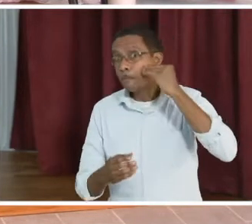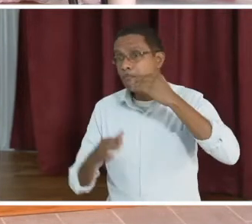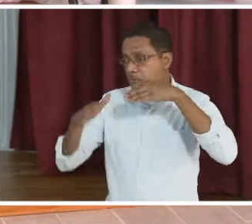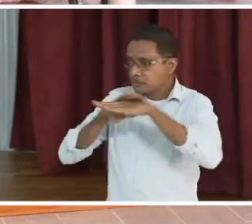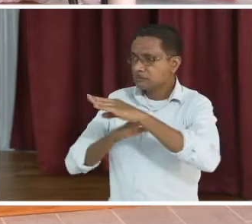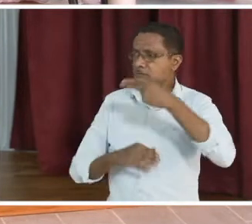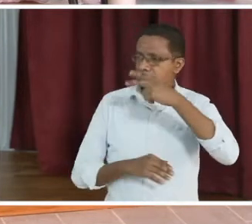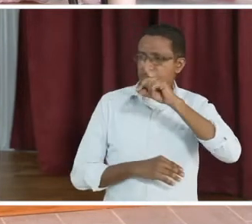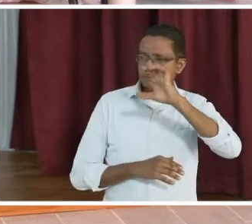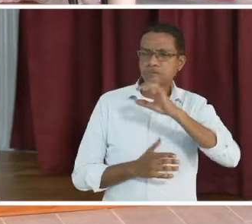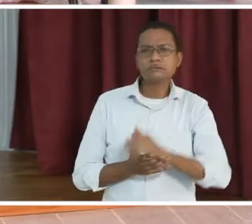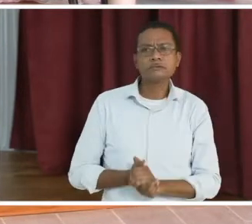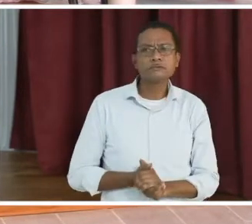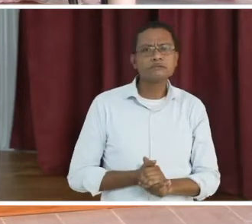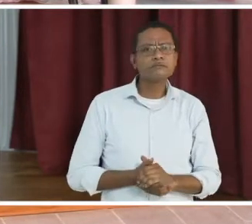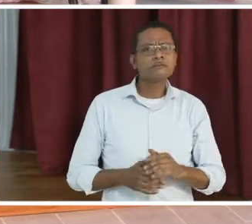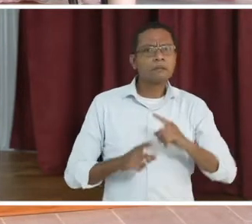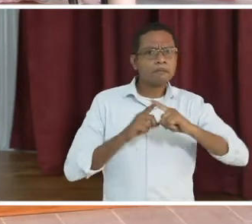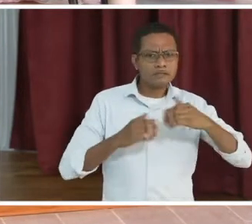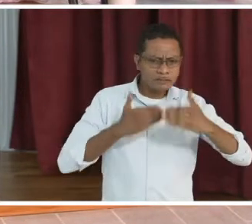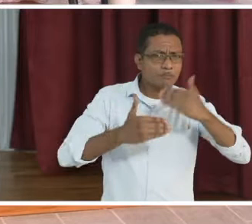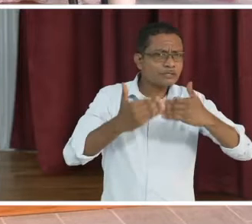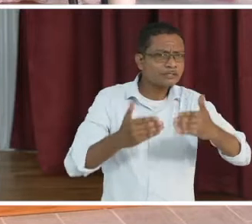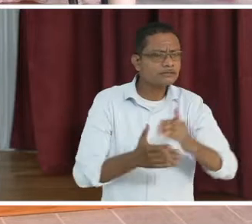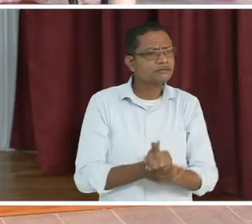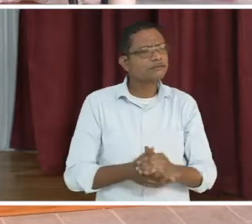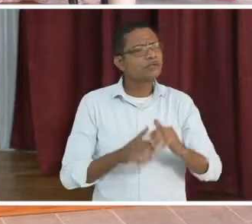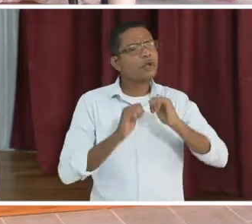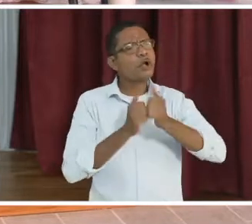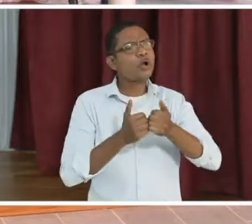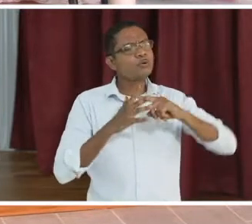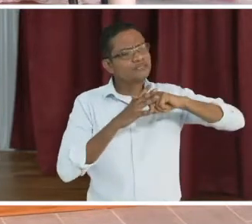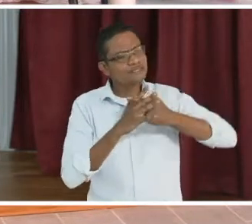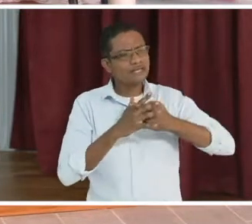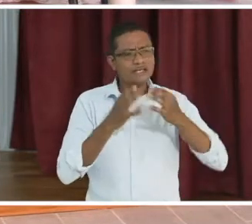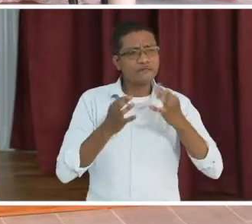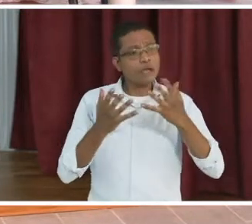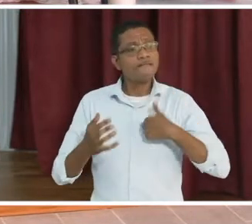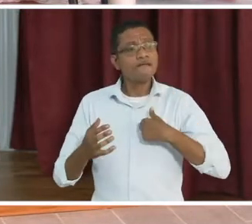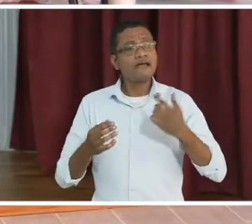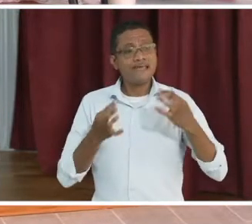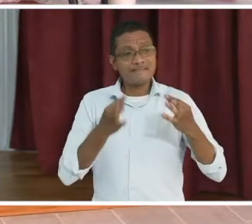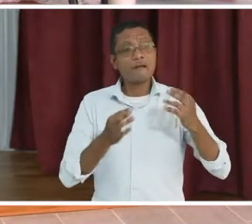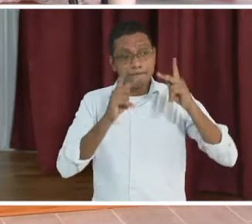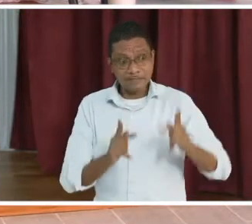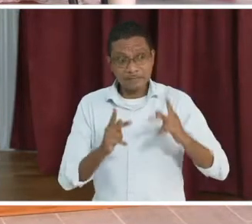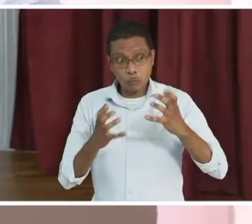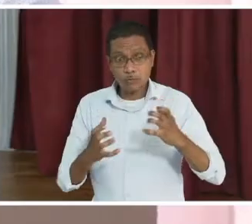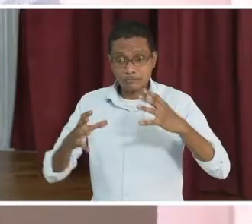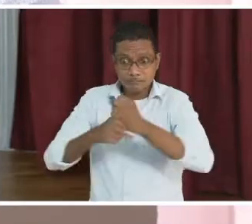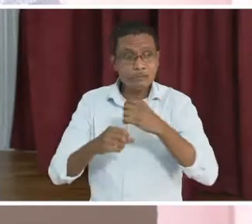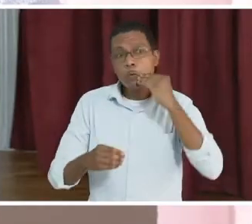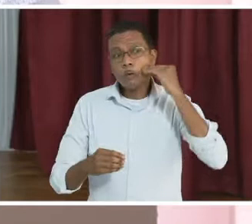criteria that has to be met. How do we begin the process of home ownership specifically with HGC? Well, the process of